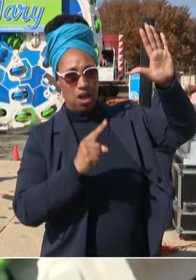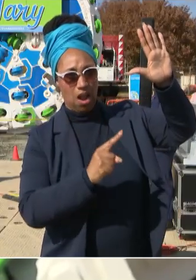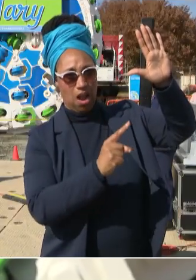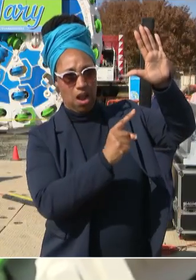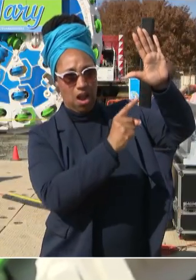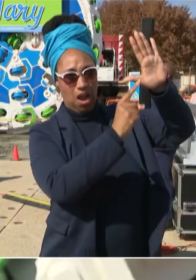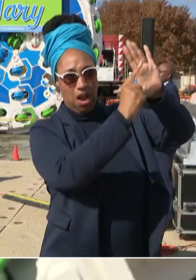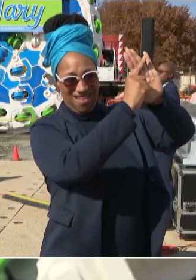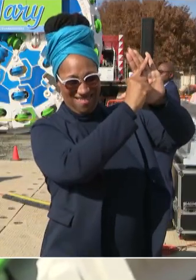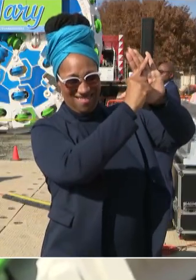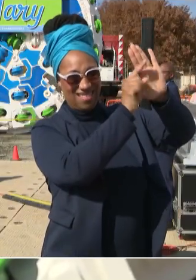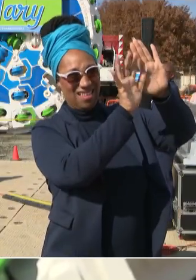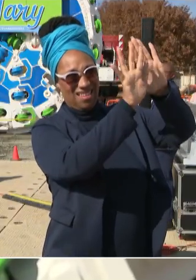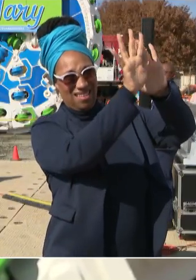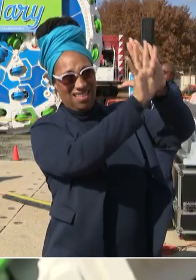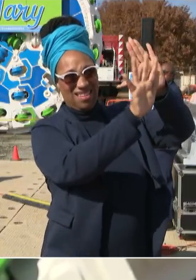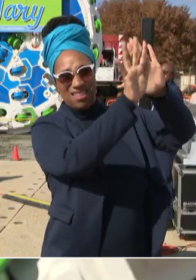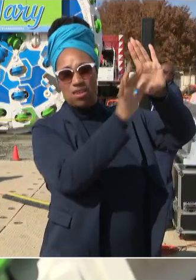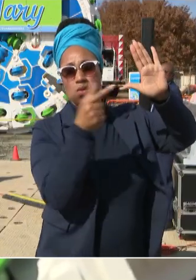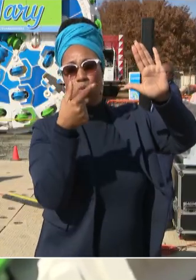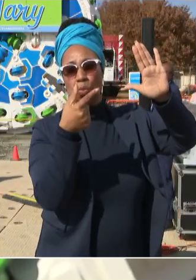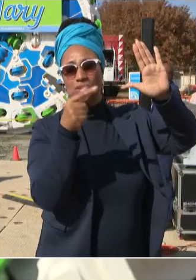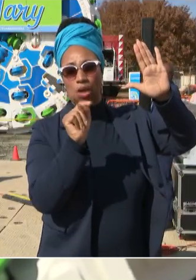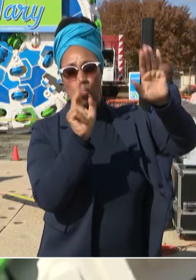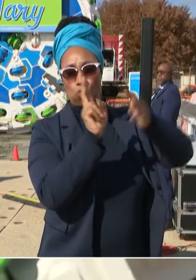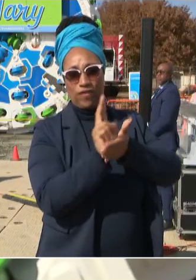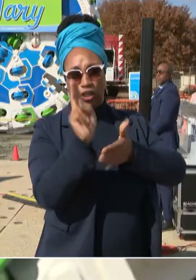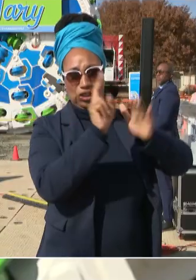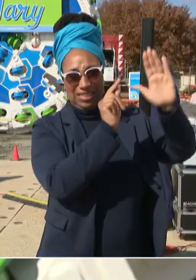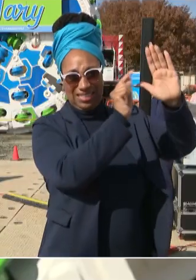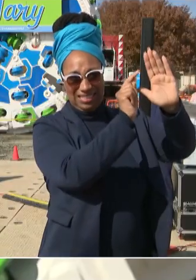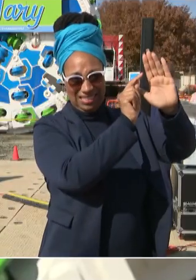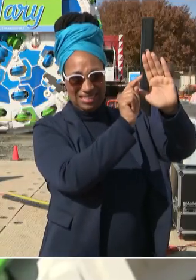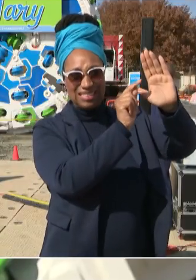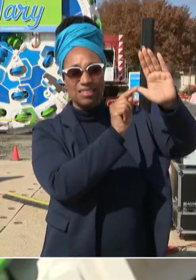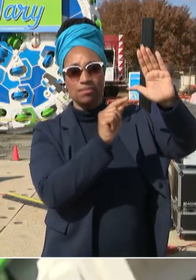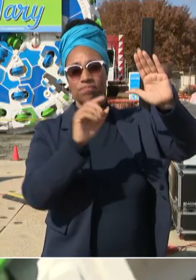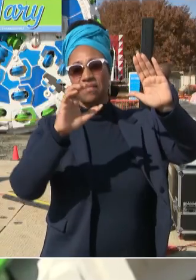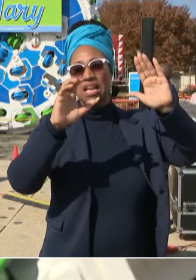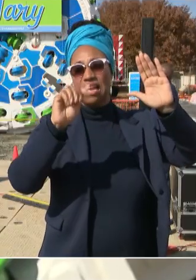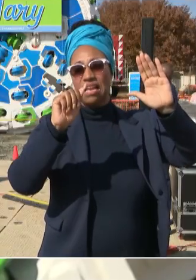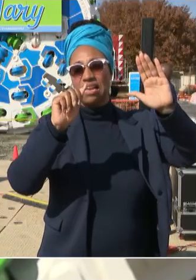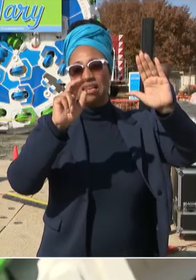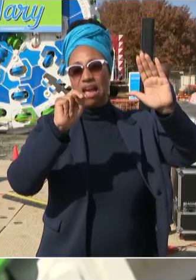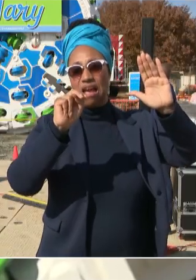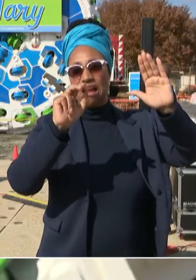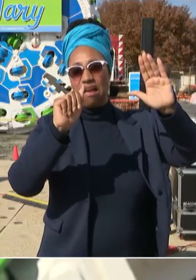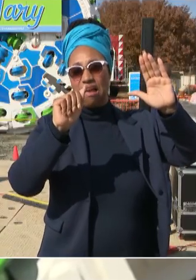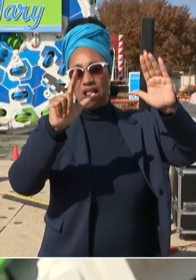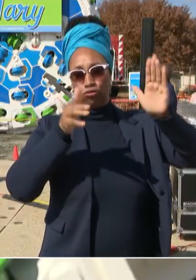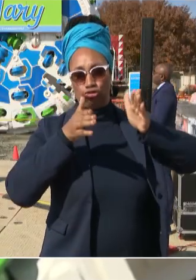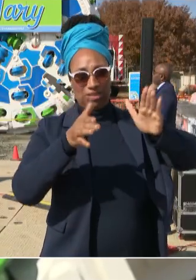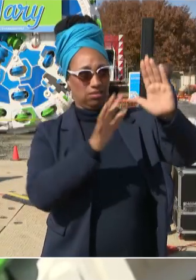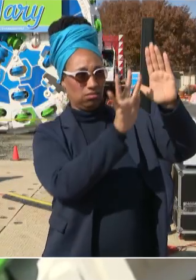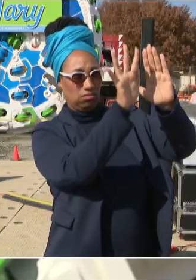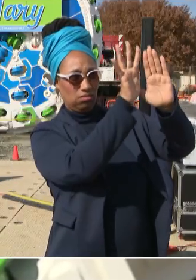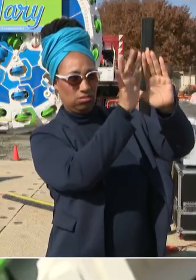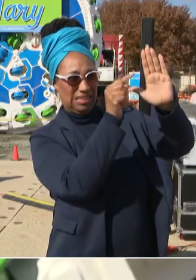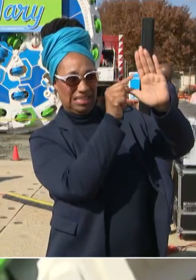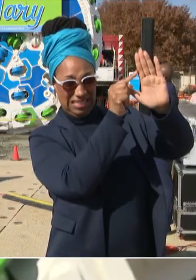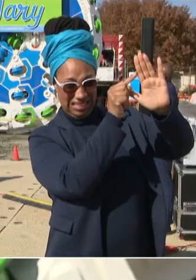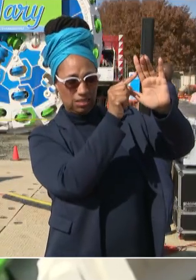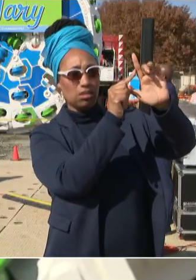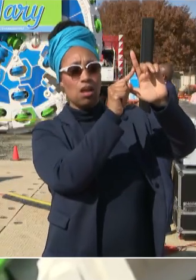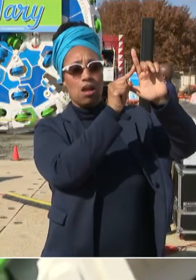entrance on Canal Road Northwest. And the other one will be mining moving south to the JBAB,